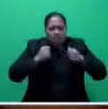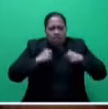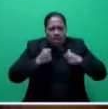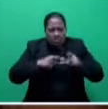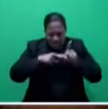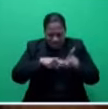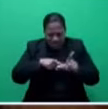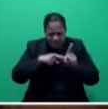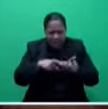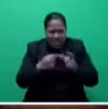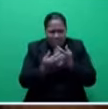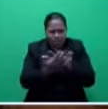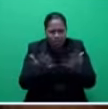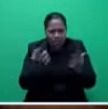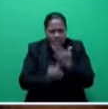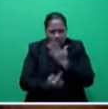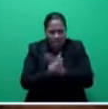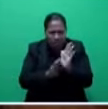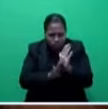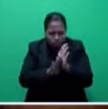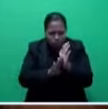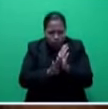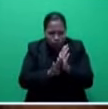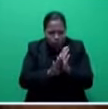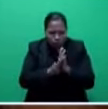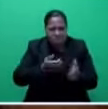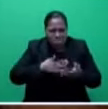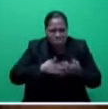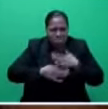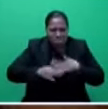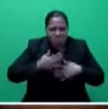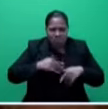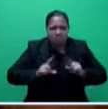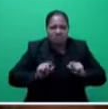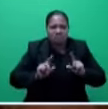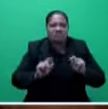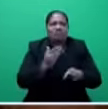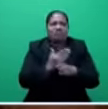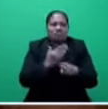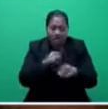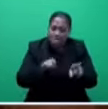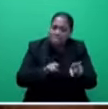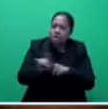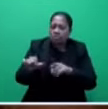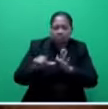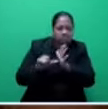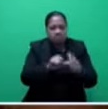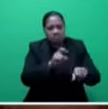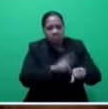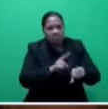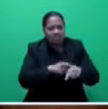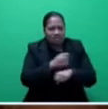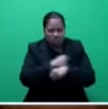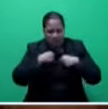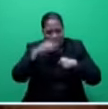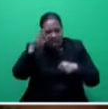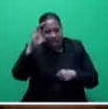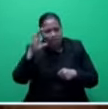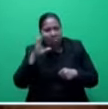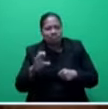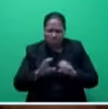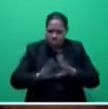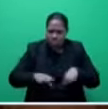quota of the population and how well they are doing during one of the most difficult times in our nation's history. COVID-19,